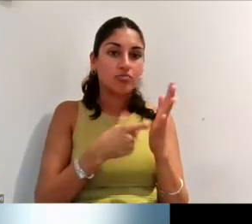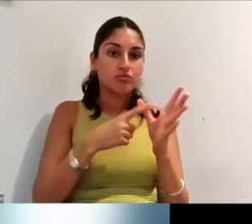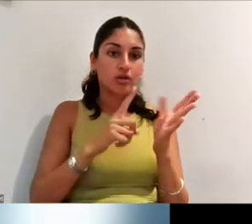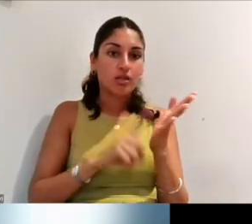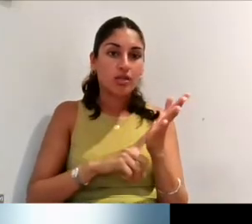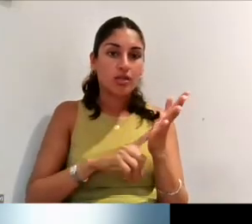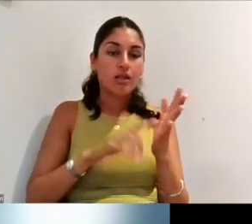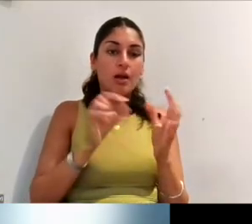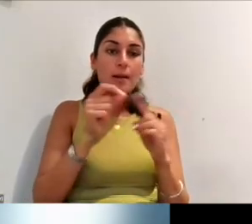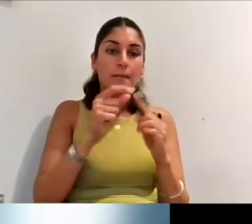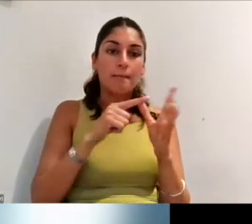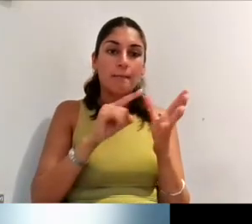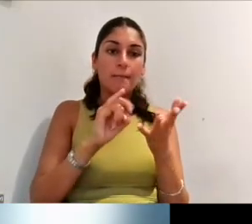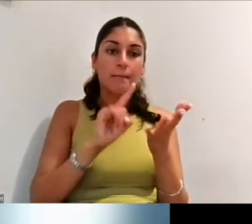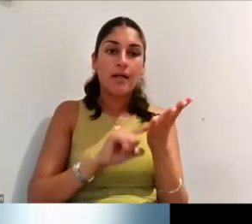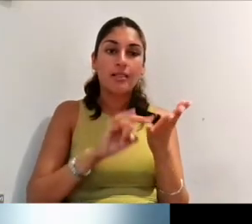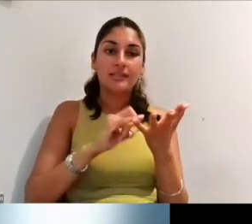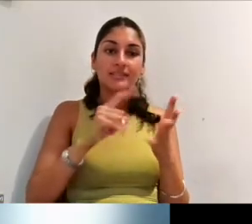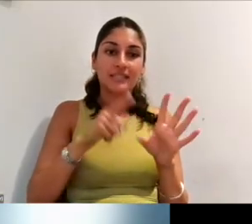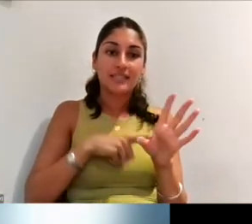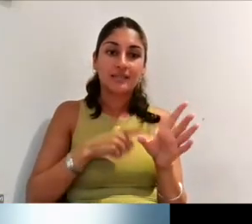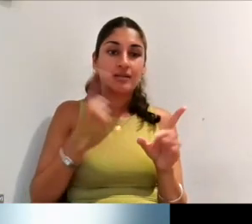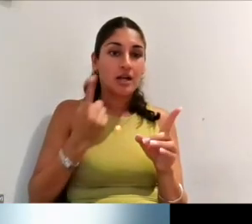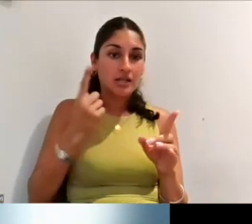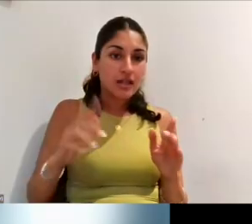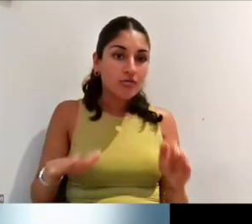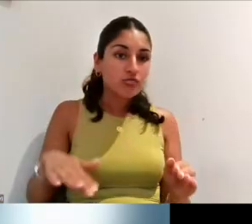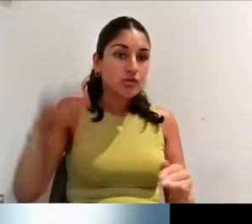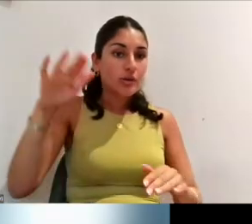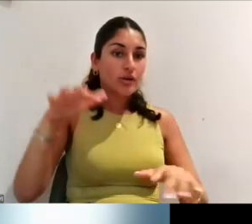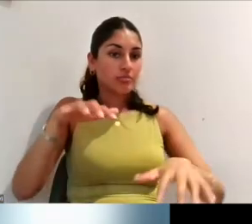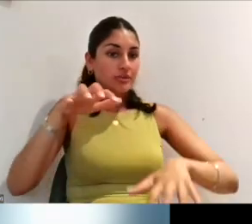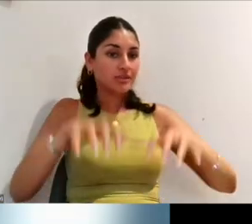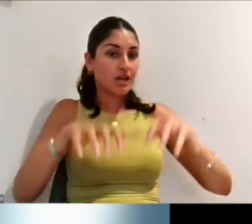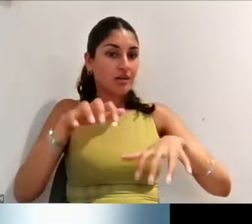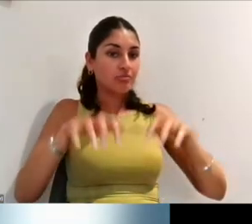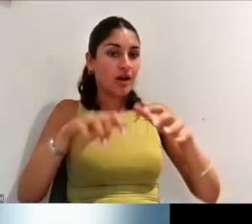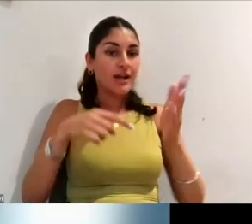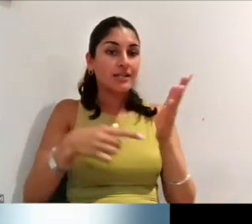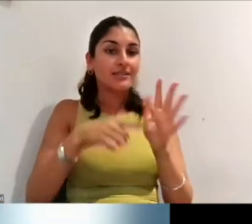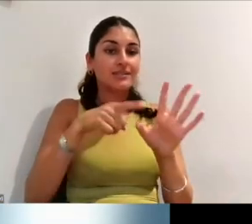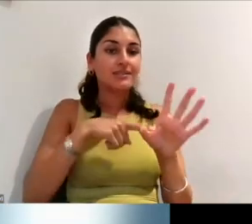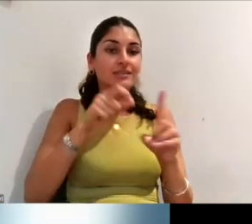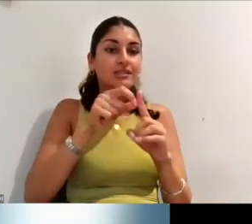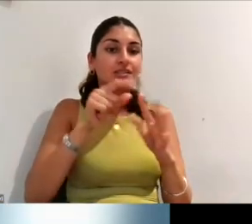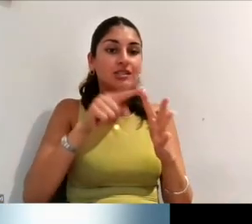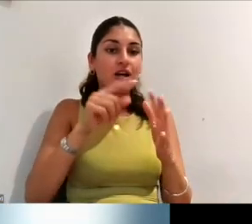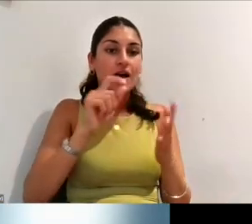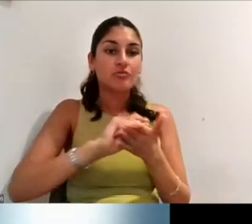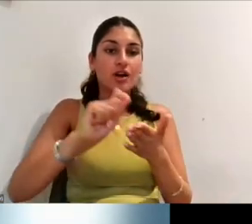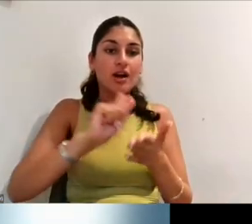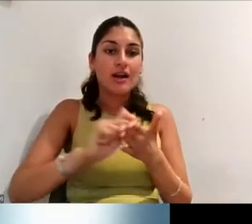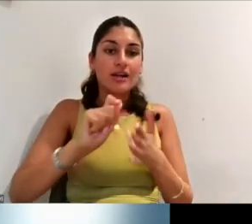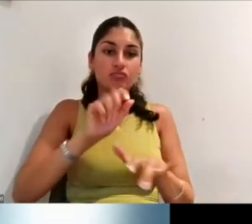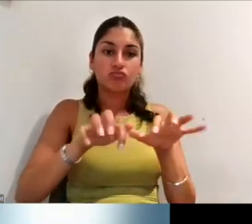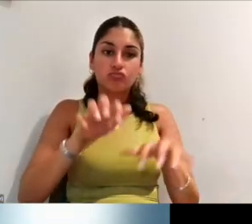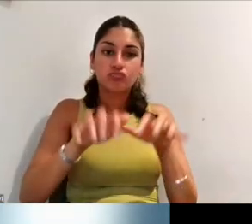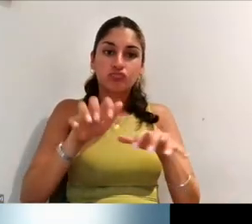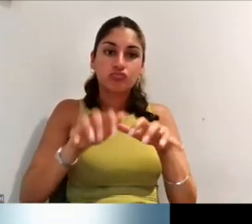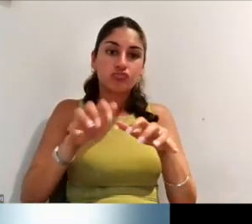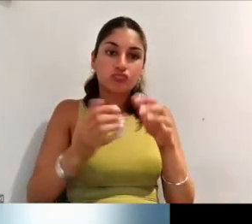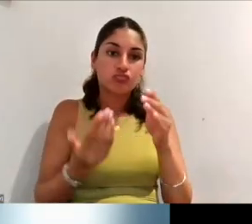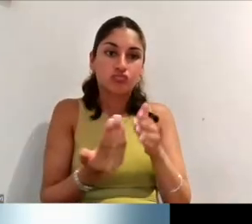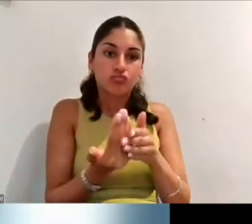years to typewrite and actually learn and find a way to write and convey her most